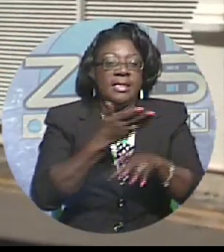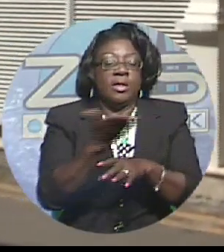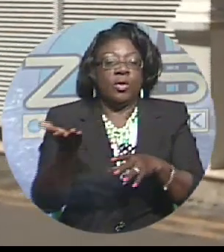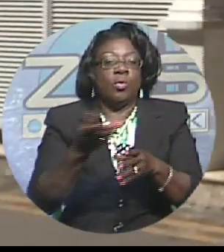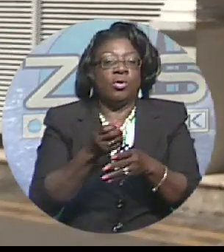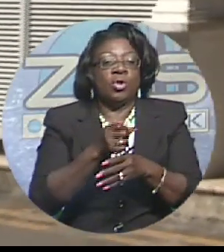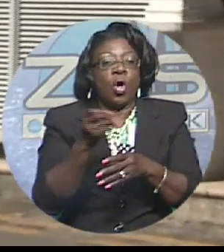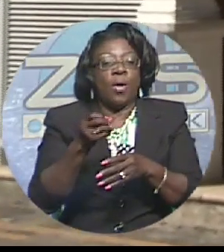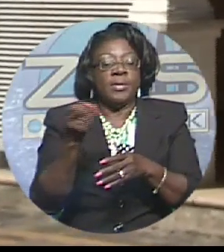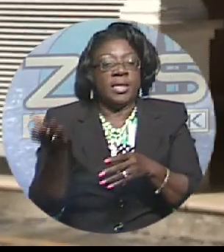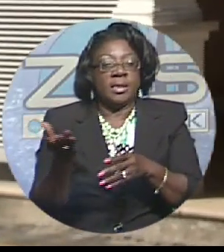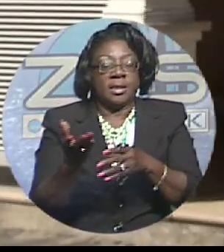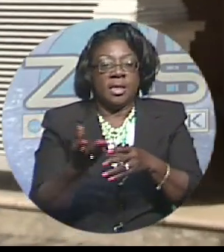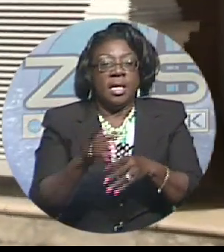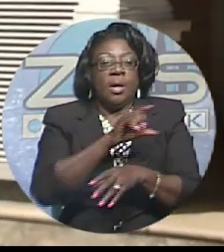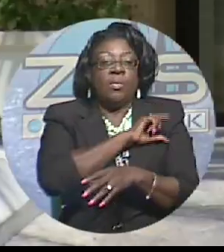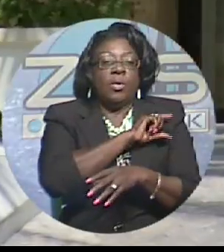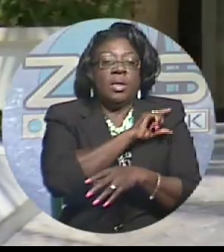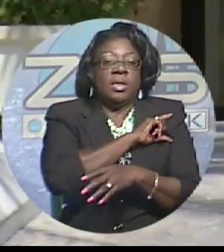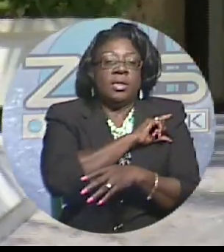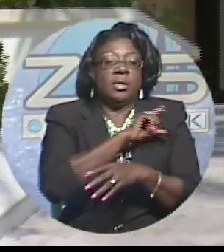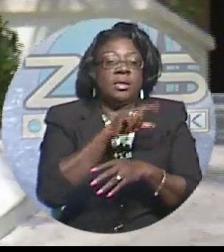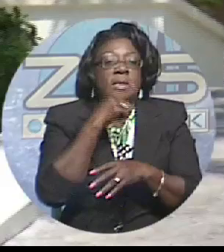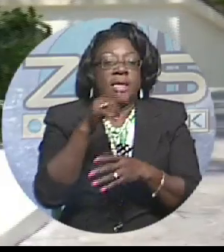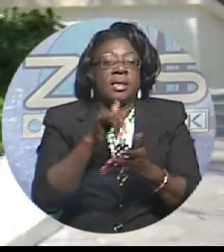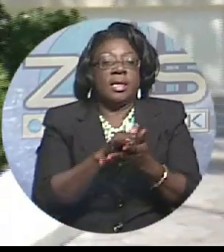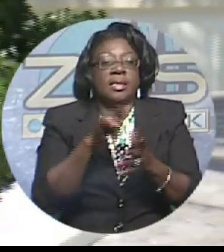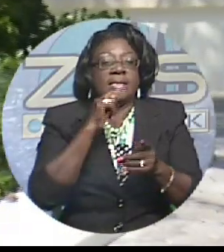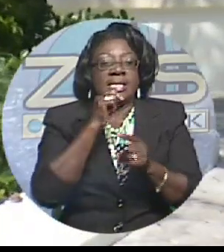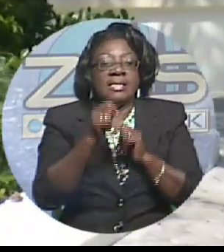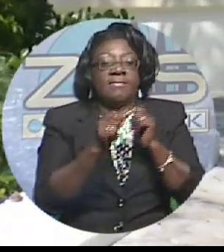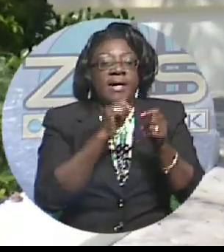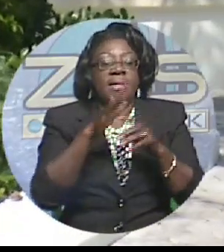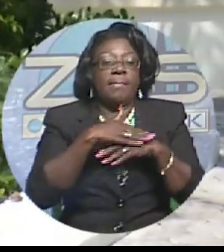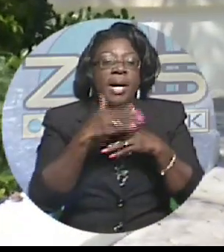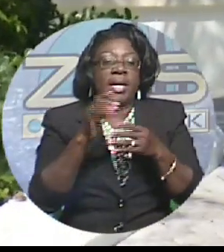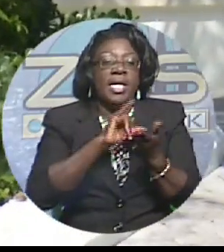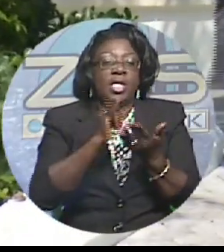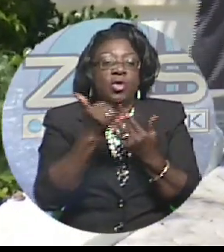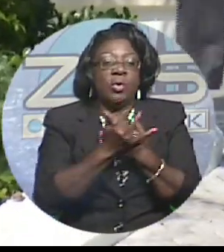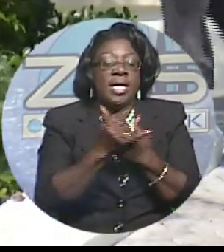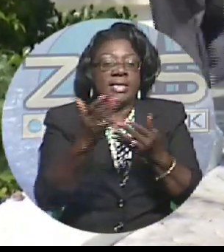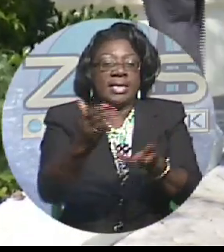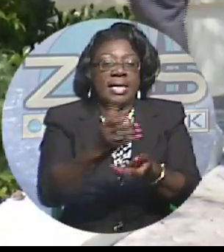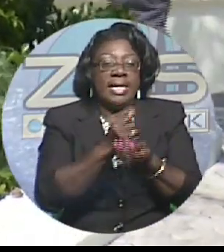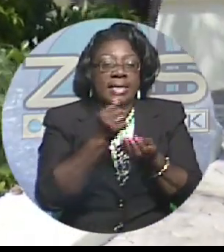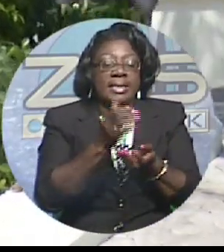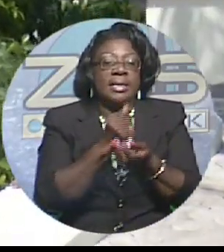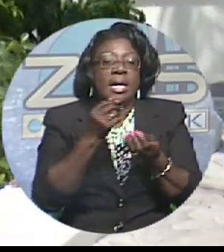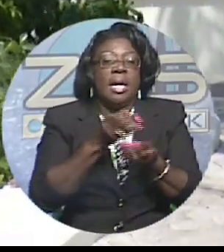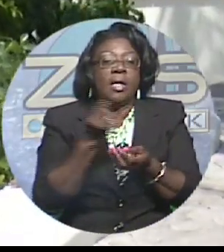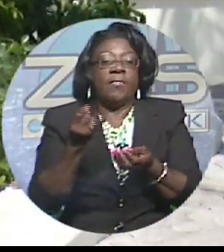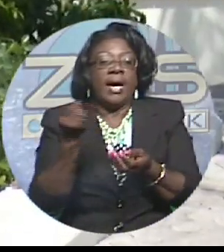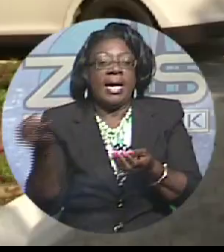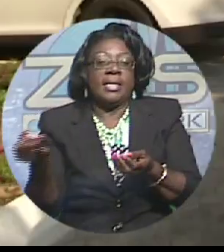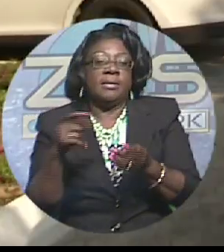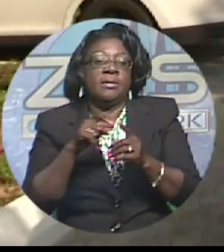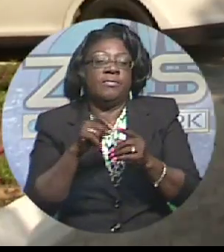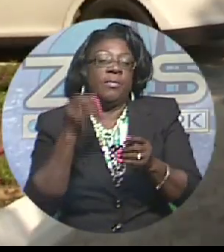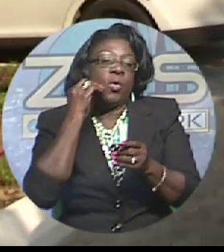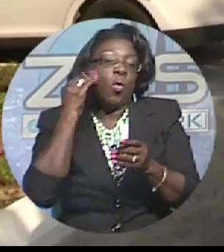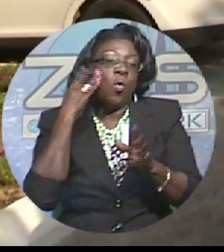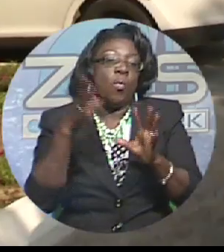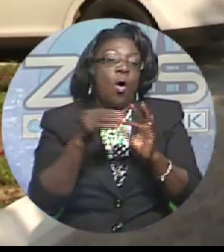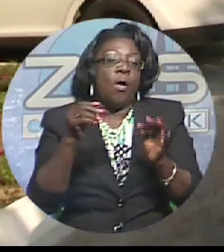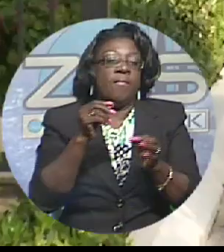forensic biology, Police Inspector Sharia King, testified that back in July, she collected a number of items and transported them to a DNA